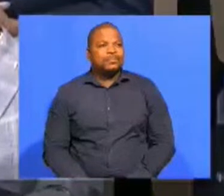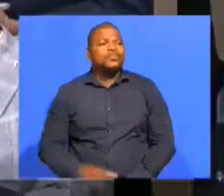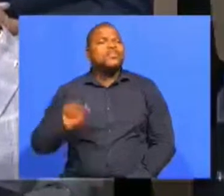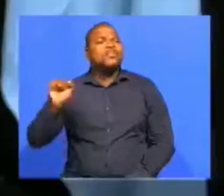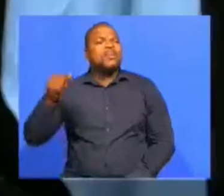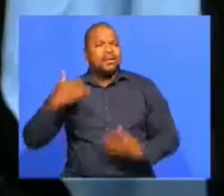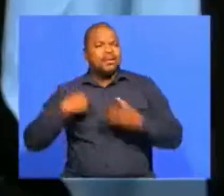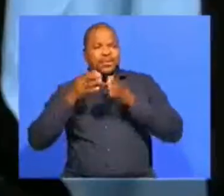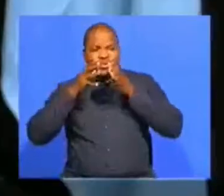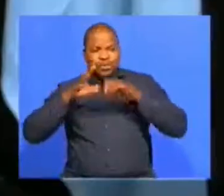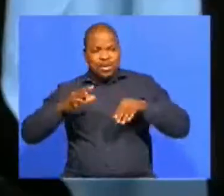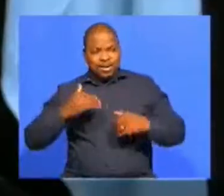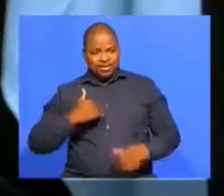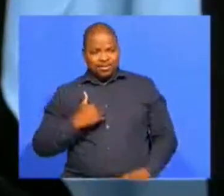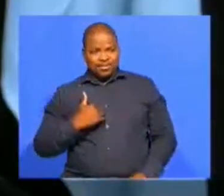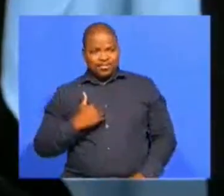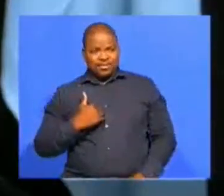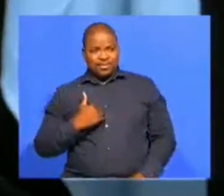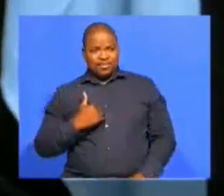Yes, we have today